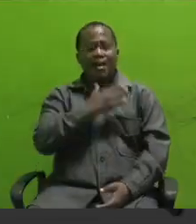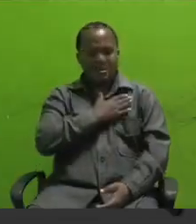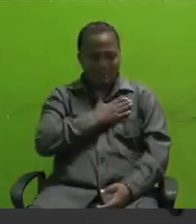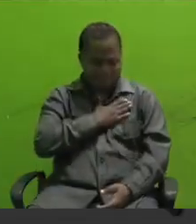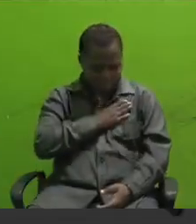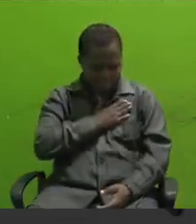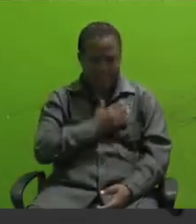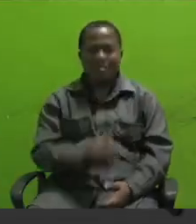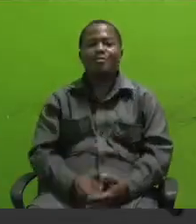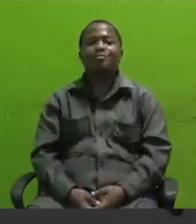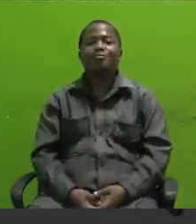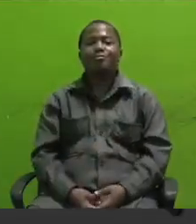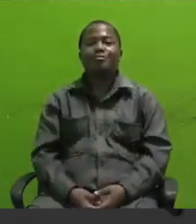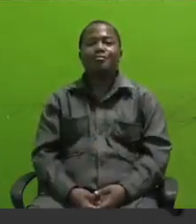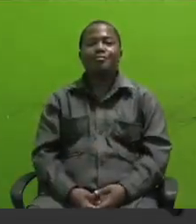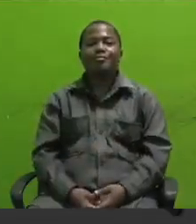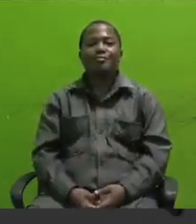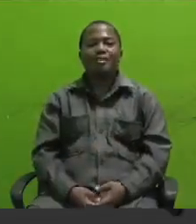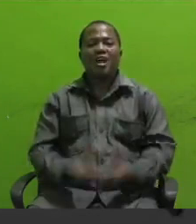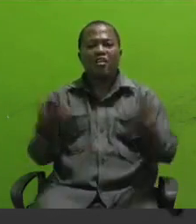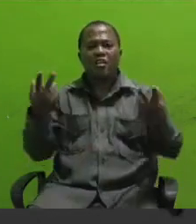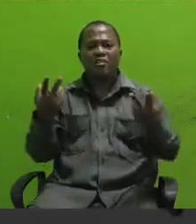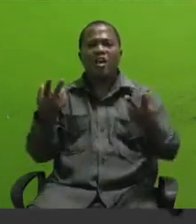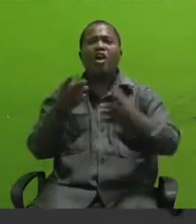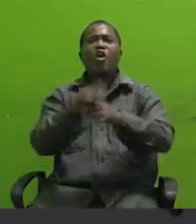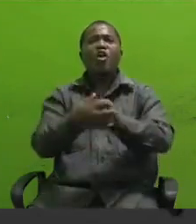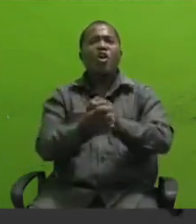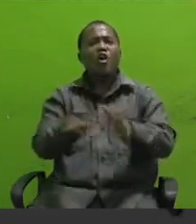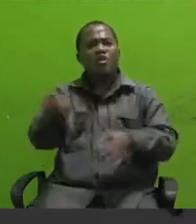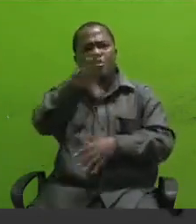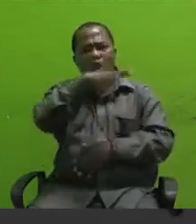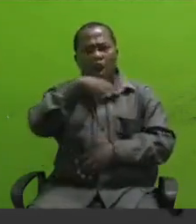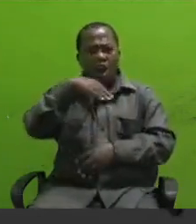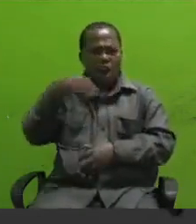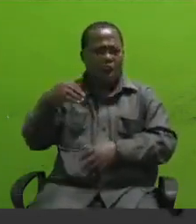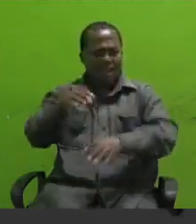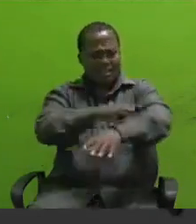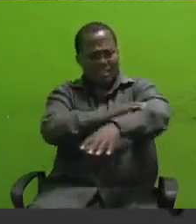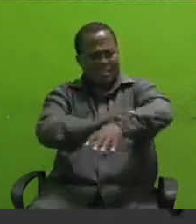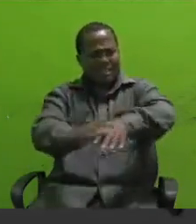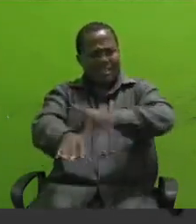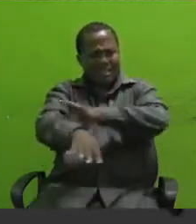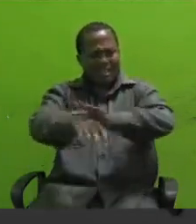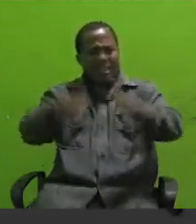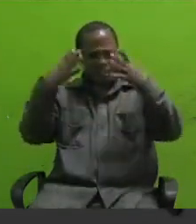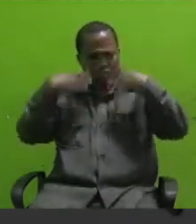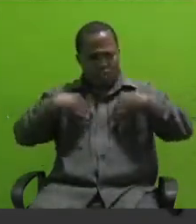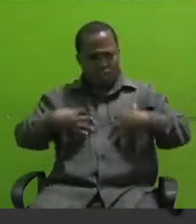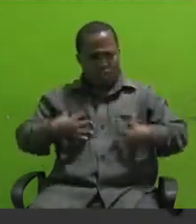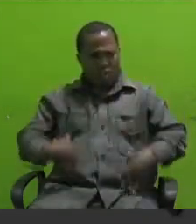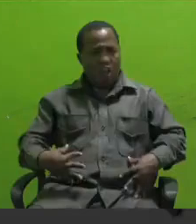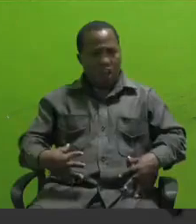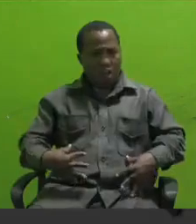Thank you. Wash off any chemical spillage on your skin, clothes with plenty